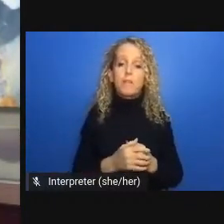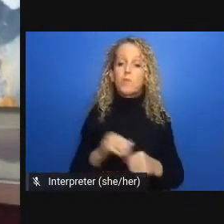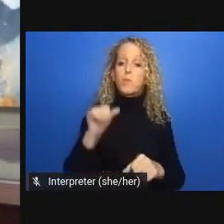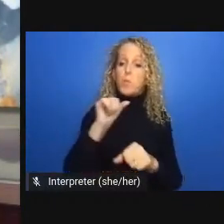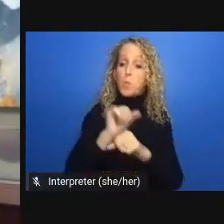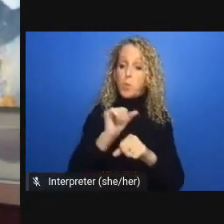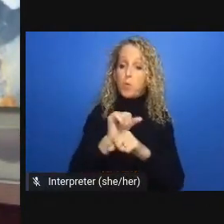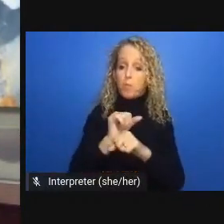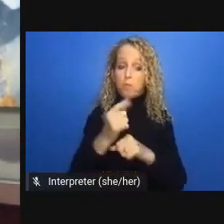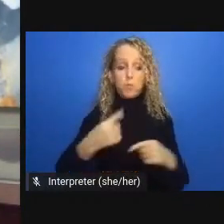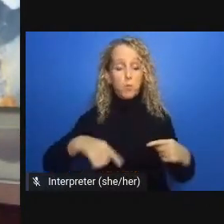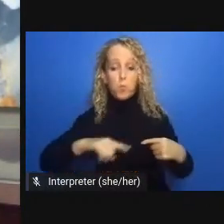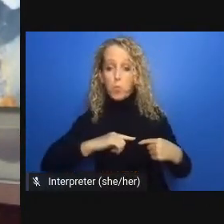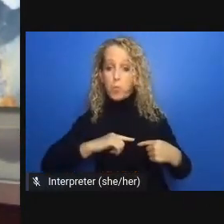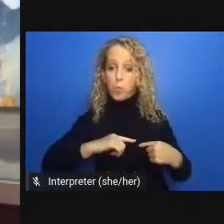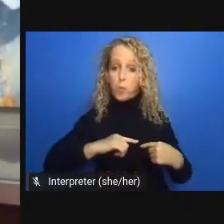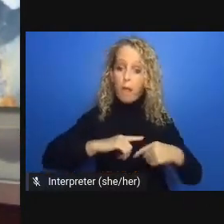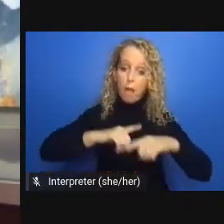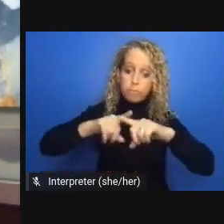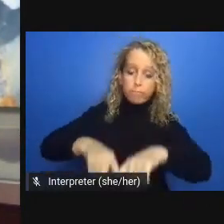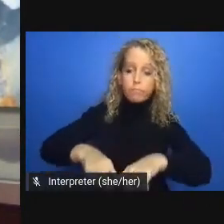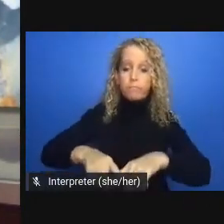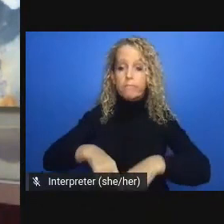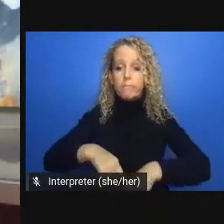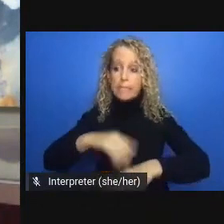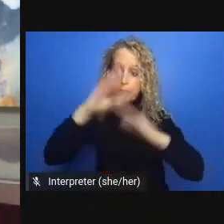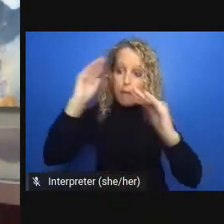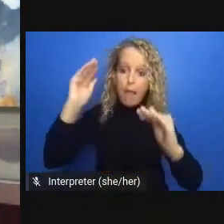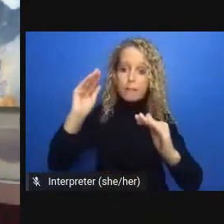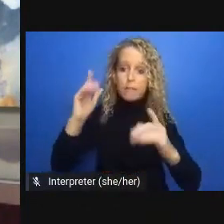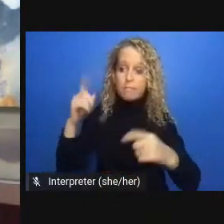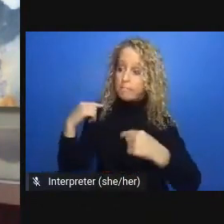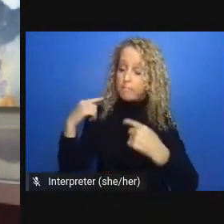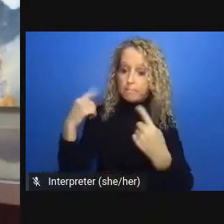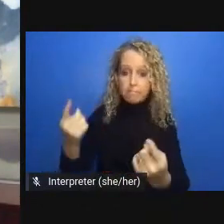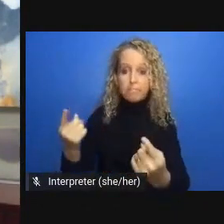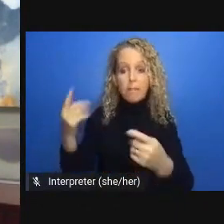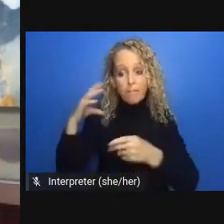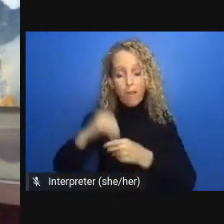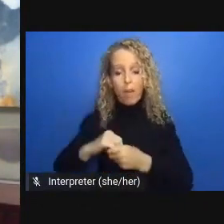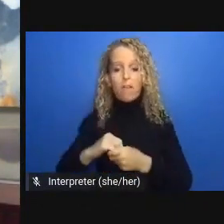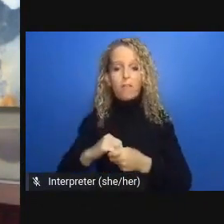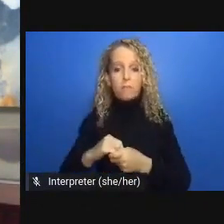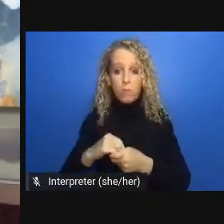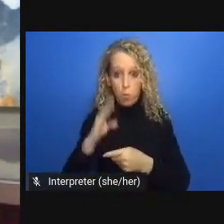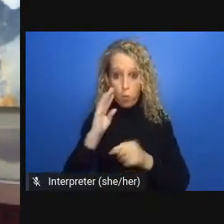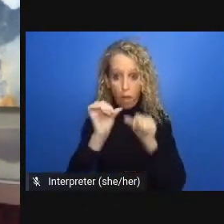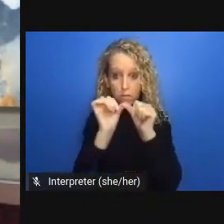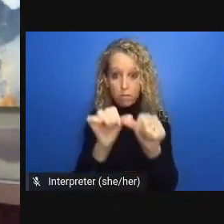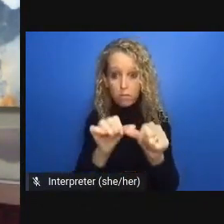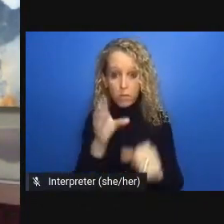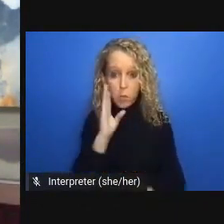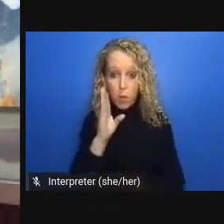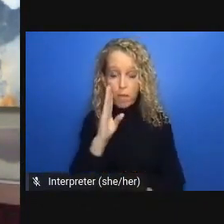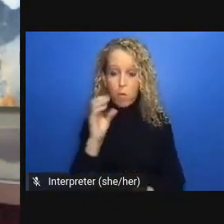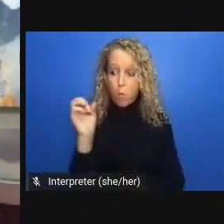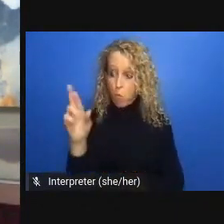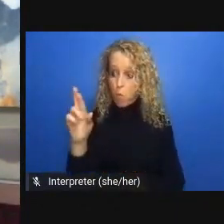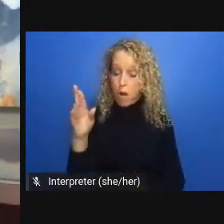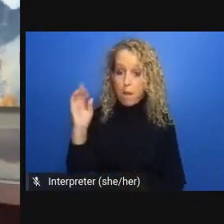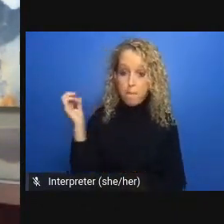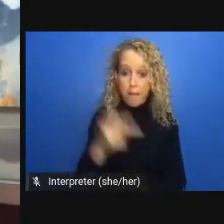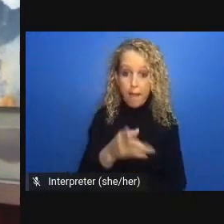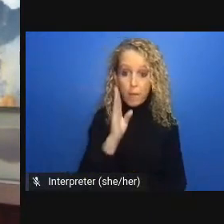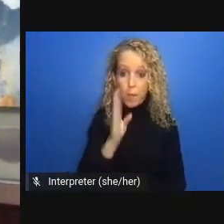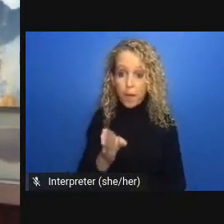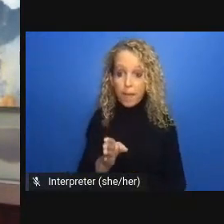on and had expected, we weren't sure whether or not they were going to be here with us again. And as alluded to previously,